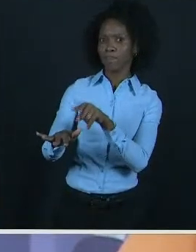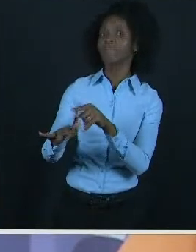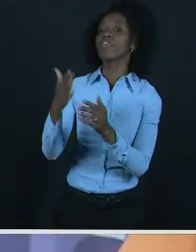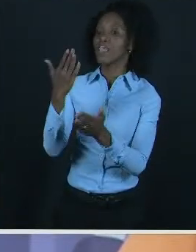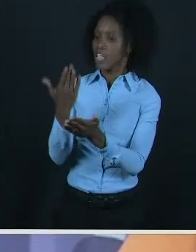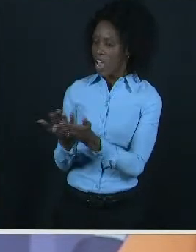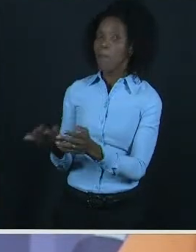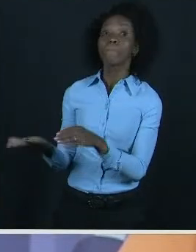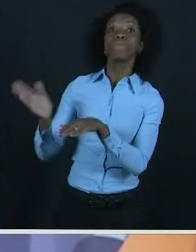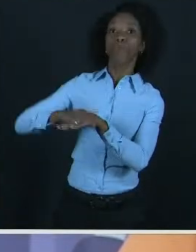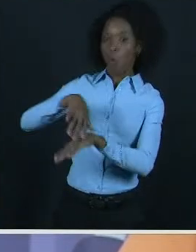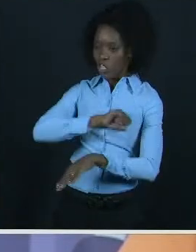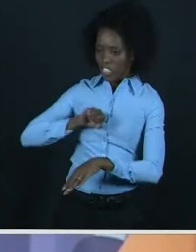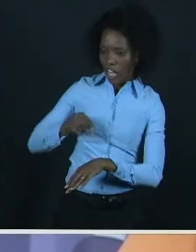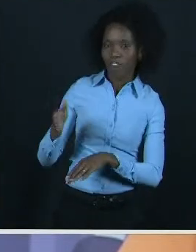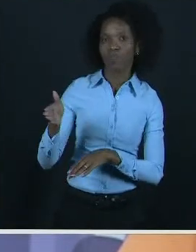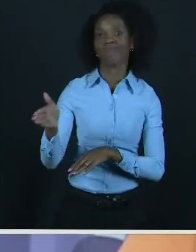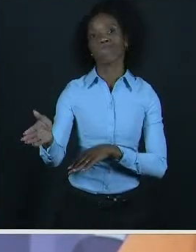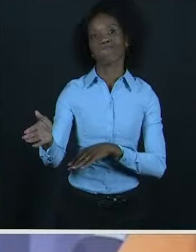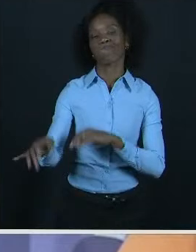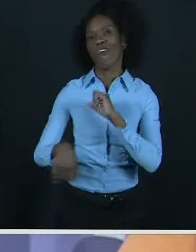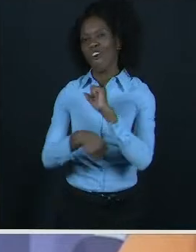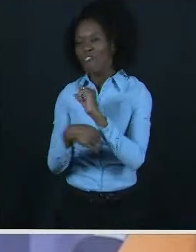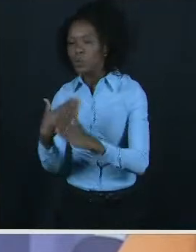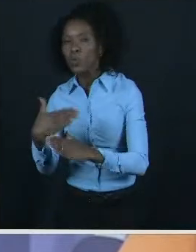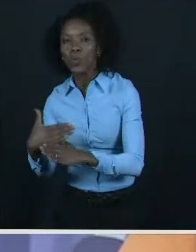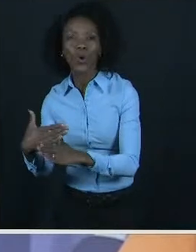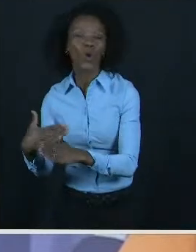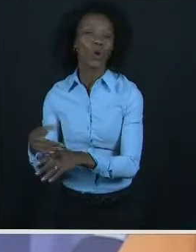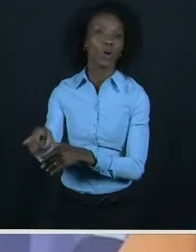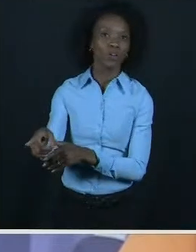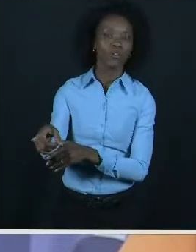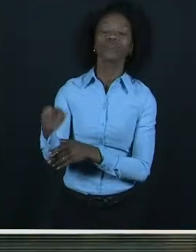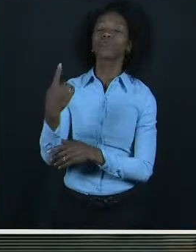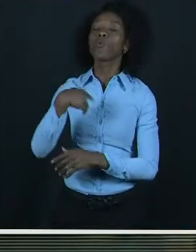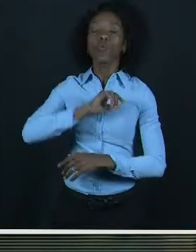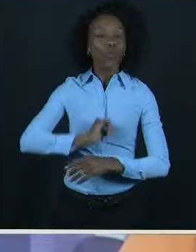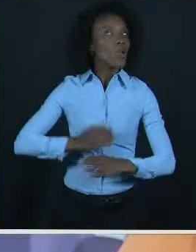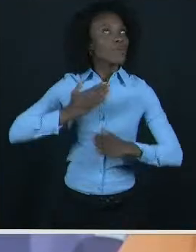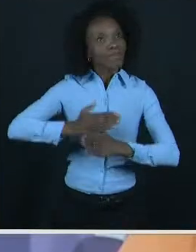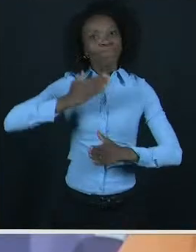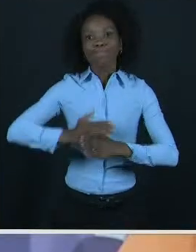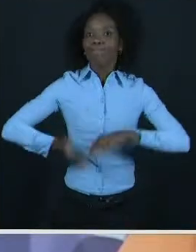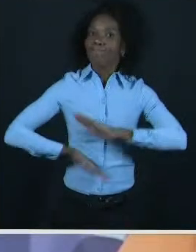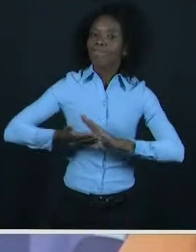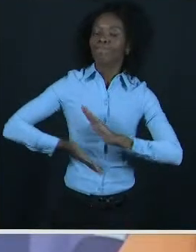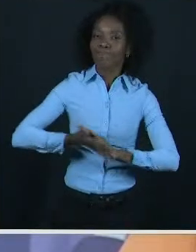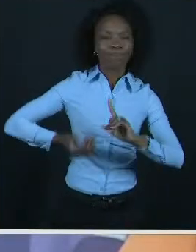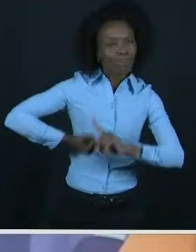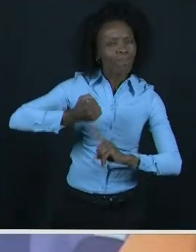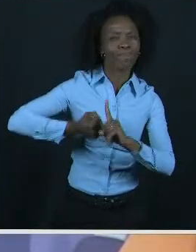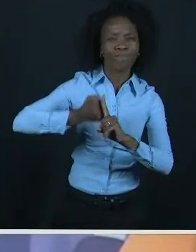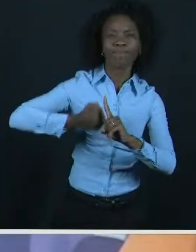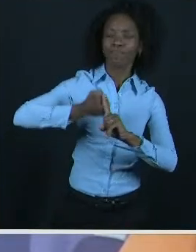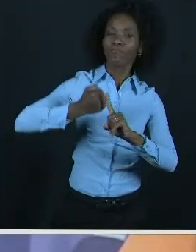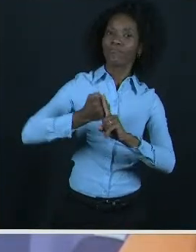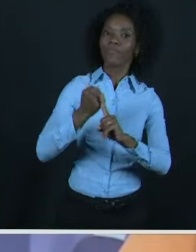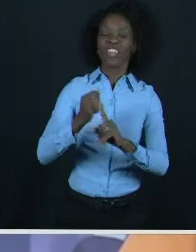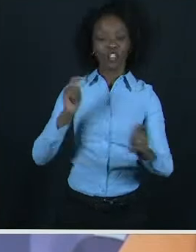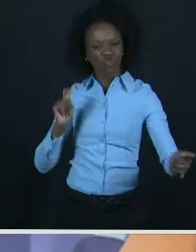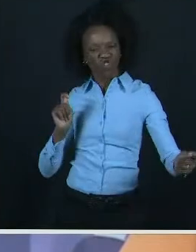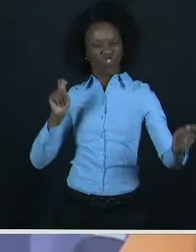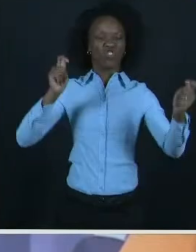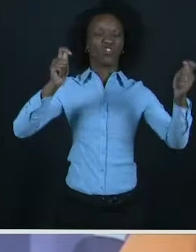accommodate more personnel. We've been working to ensure that South Africa's efforts to turn the